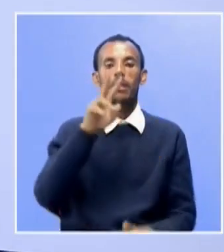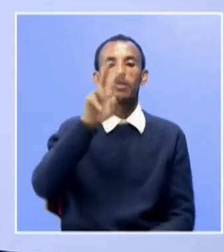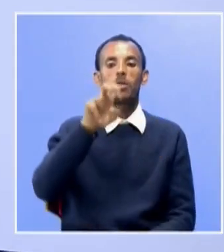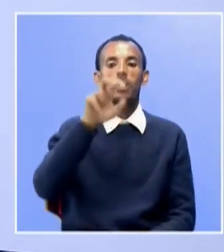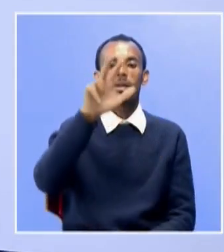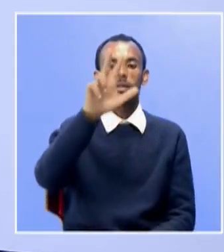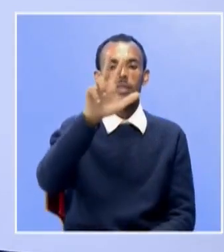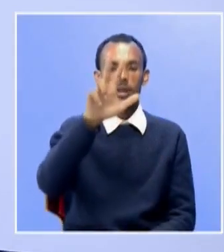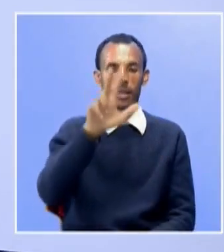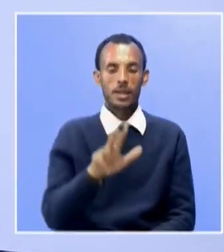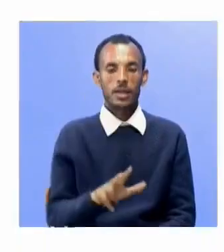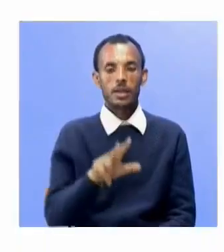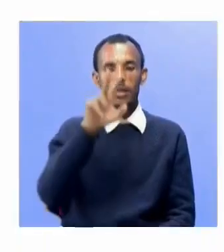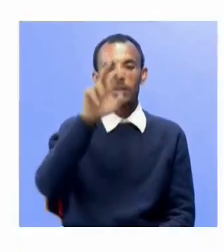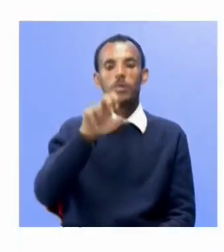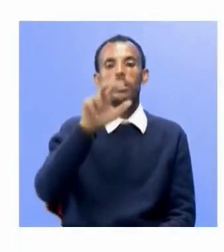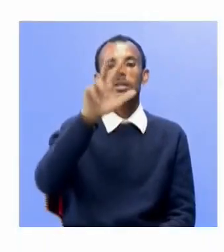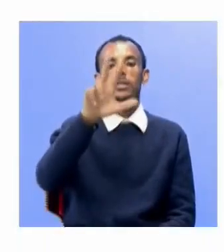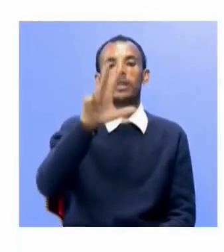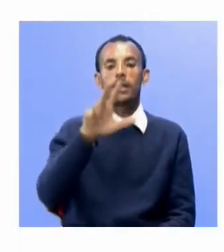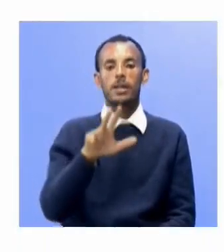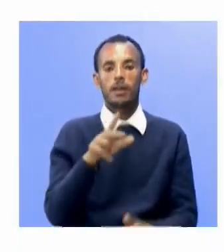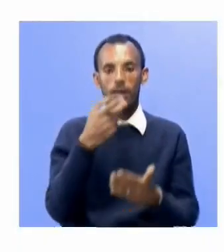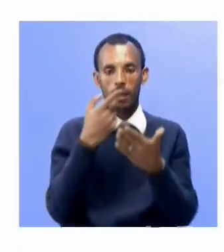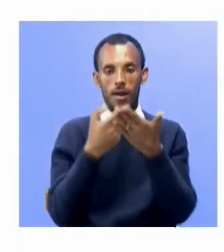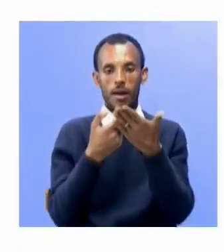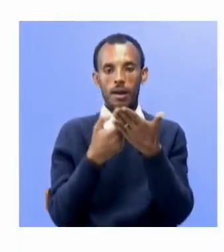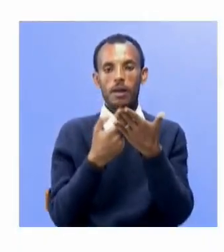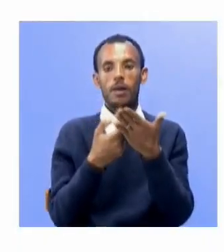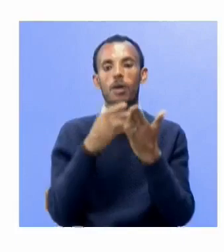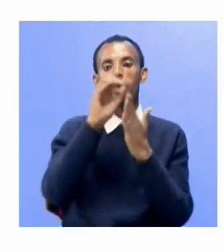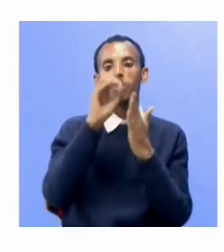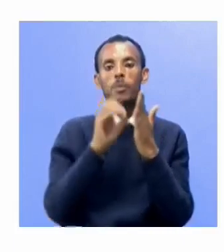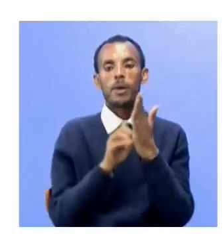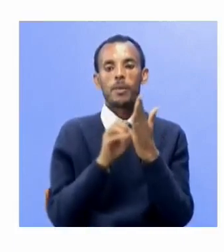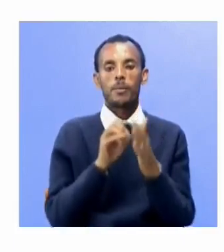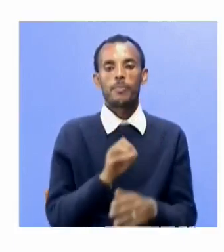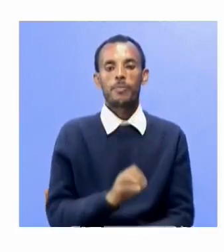23. So 23 is here. Okay, so